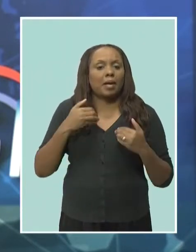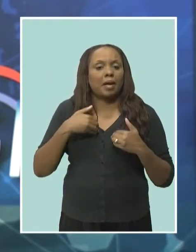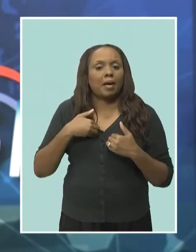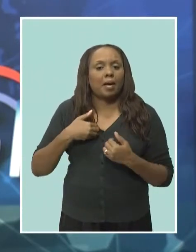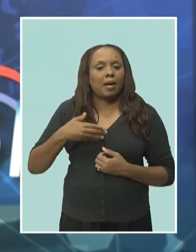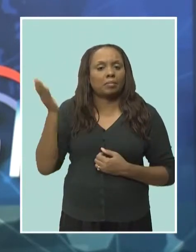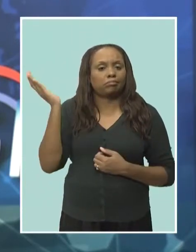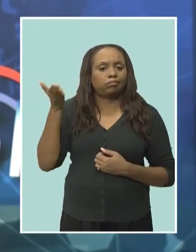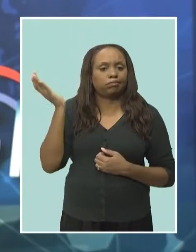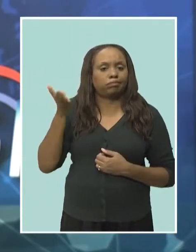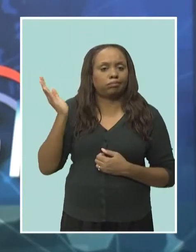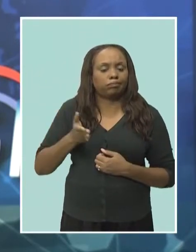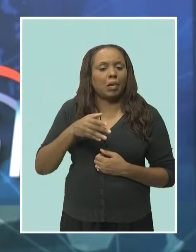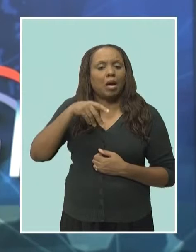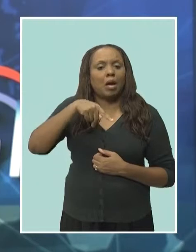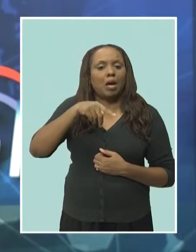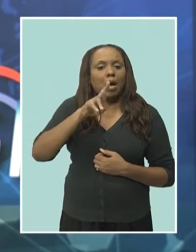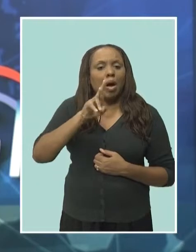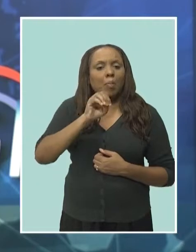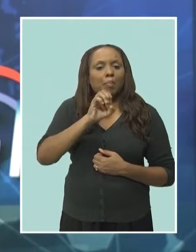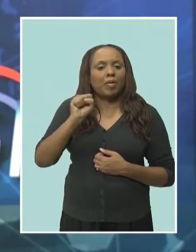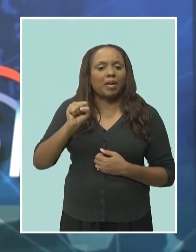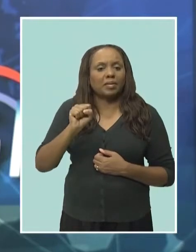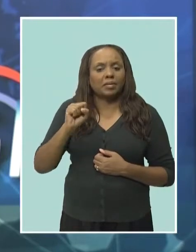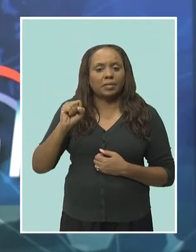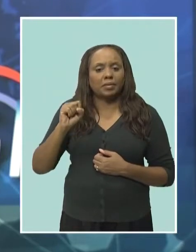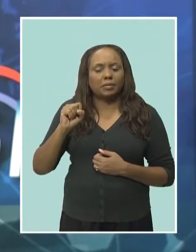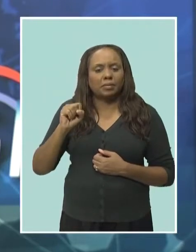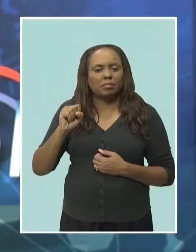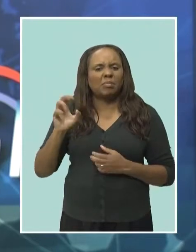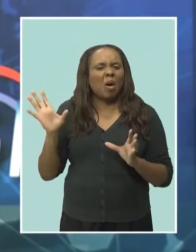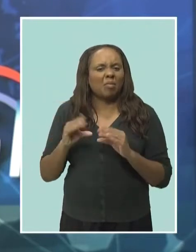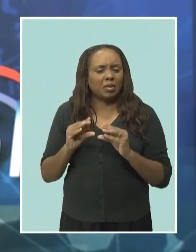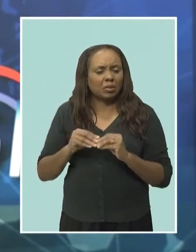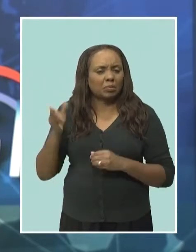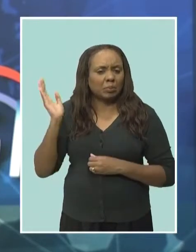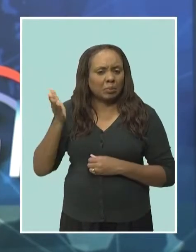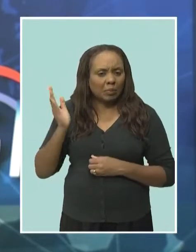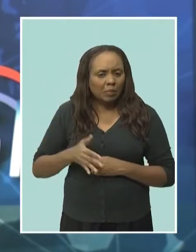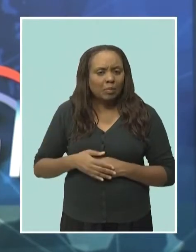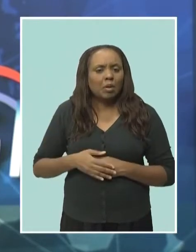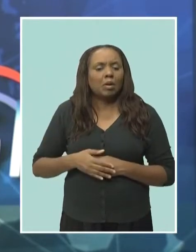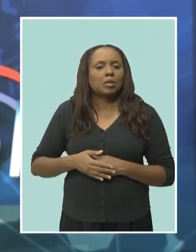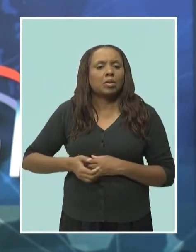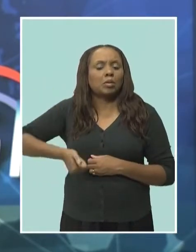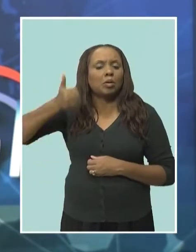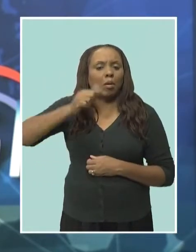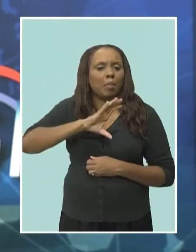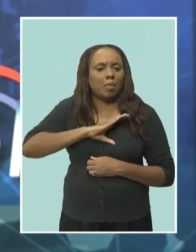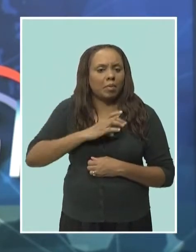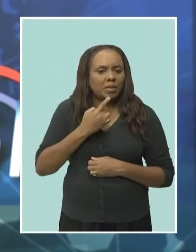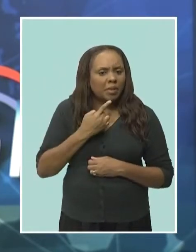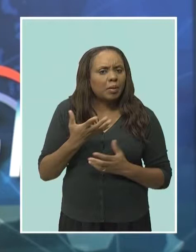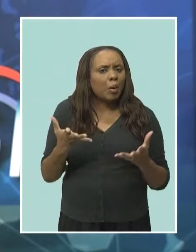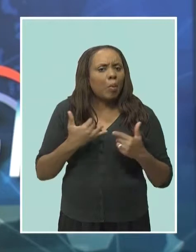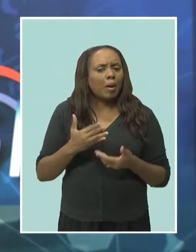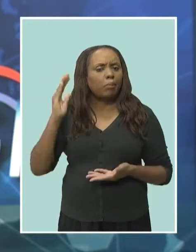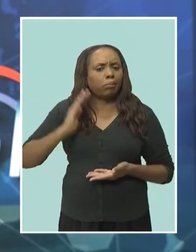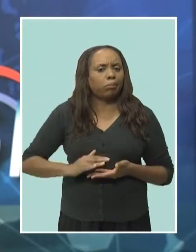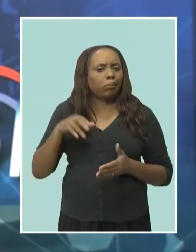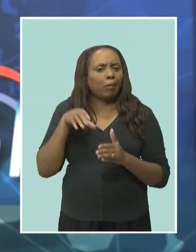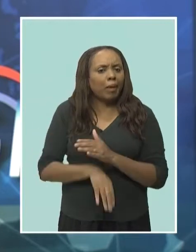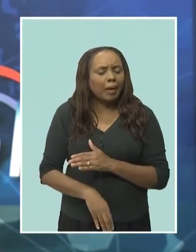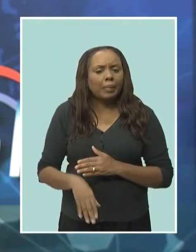Police, Erwin Boyce, reaffirmed the service's resolve to address the crime scourge, while admitting there are areas that need to